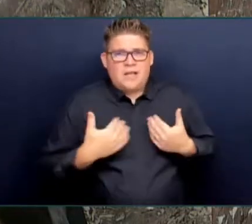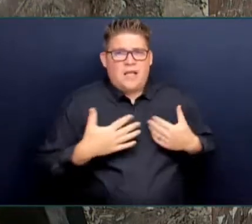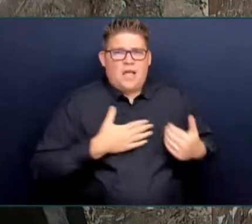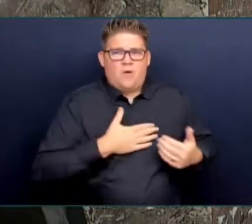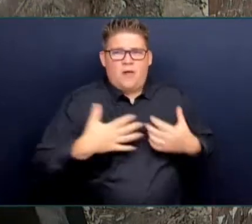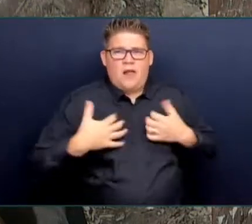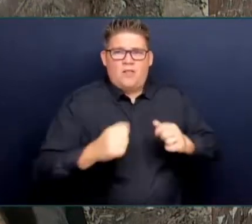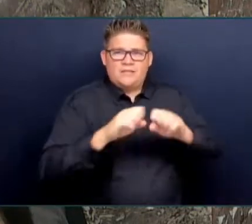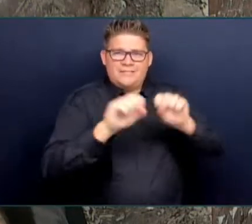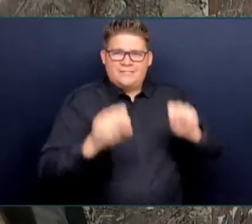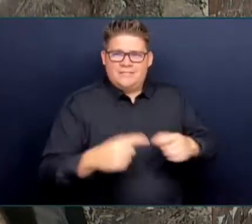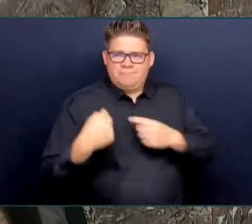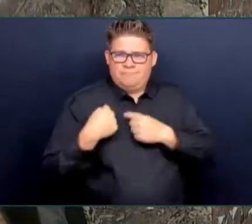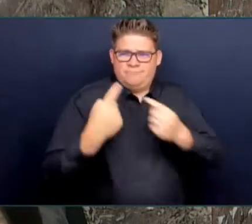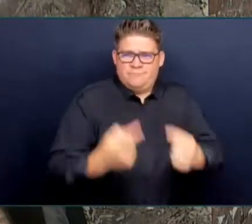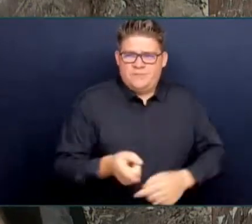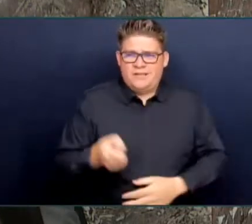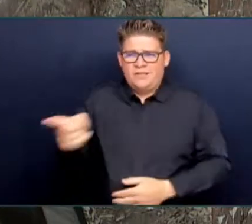made no